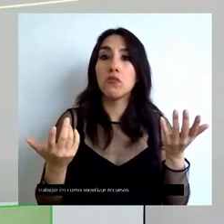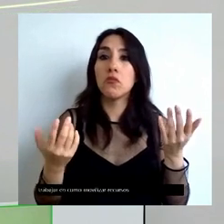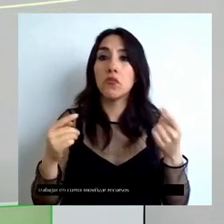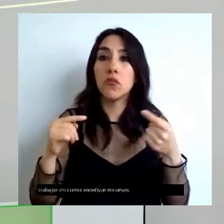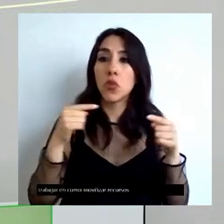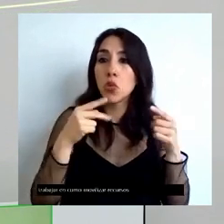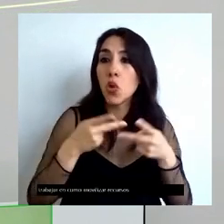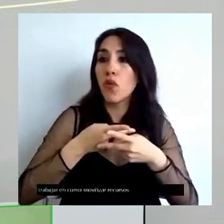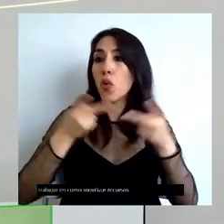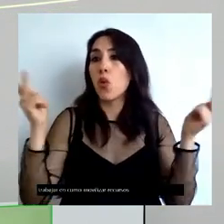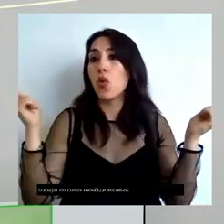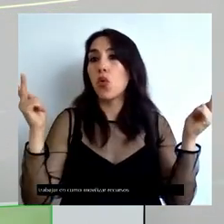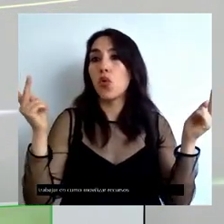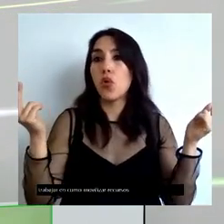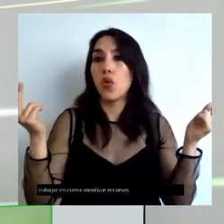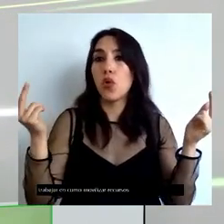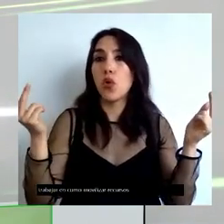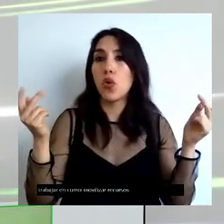into practice